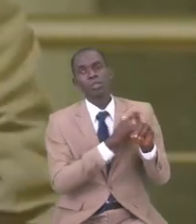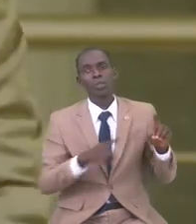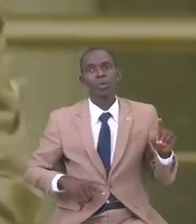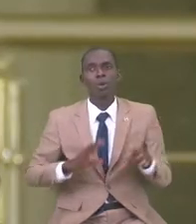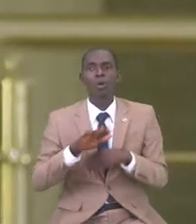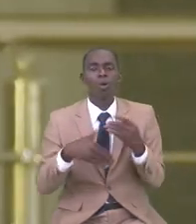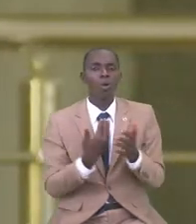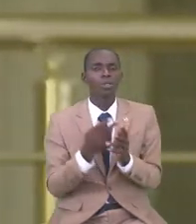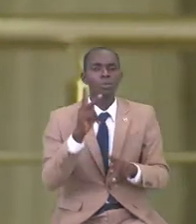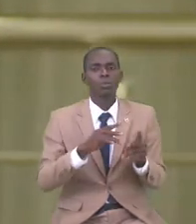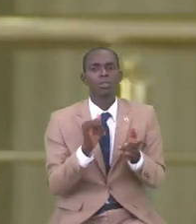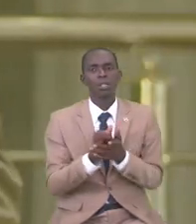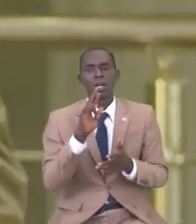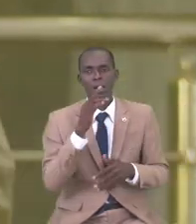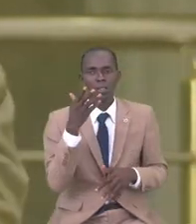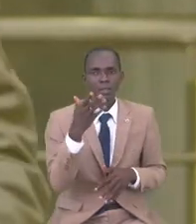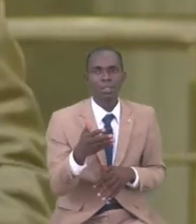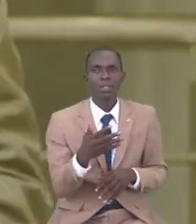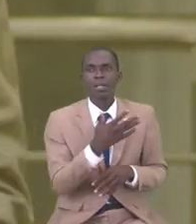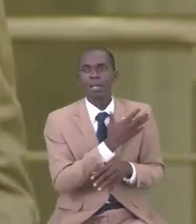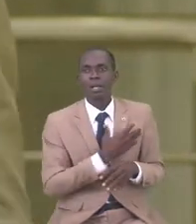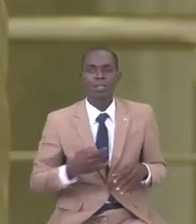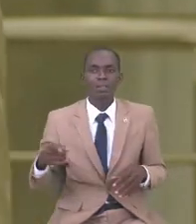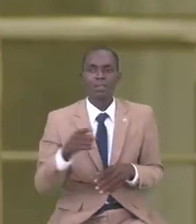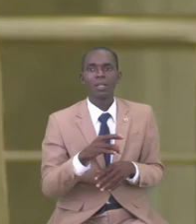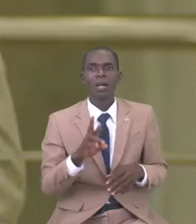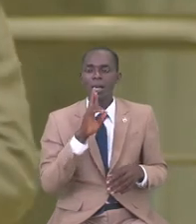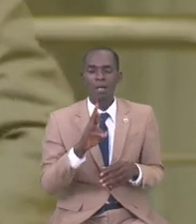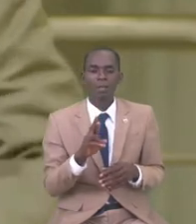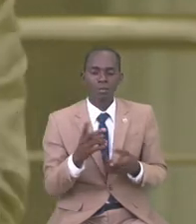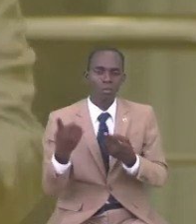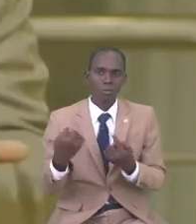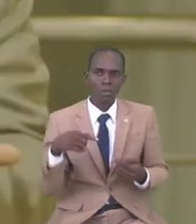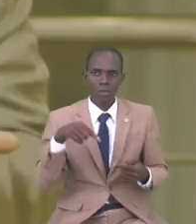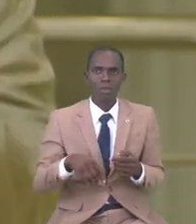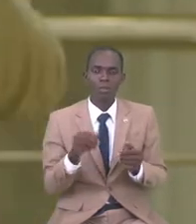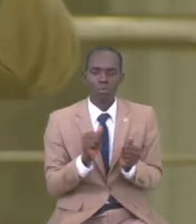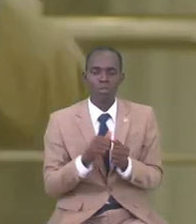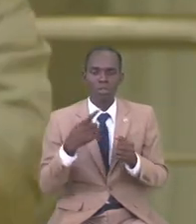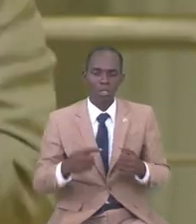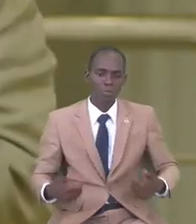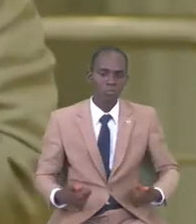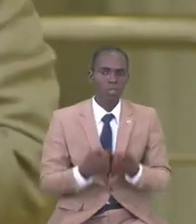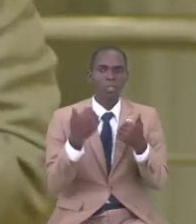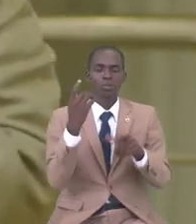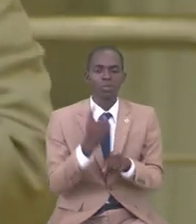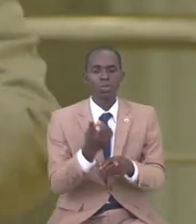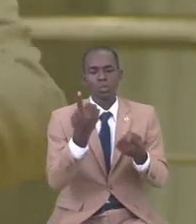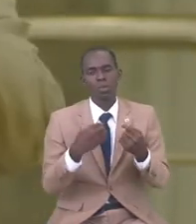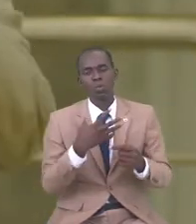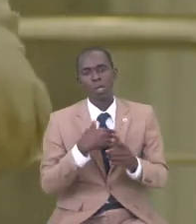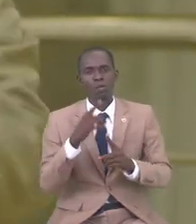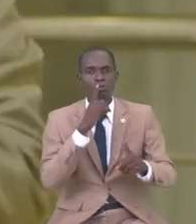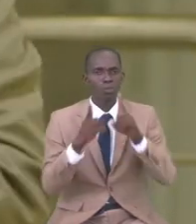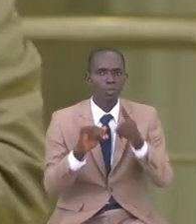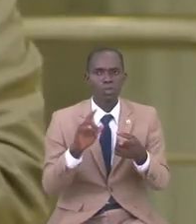are there and they're burdened down and they have challenges and problems, just coming out and talking to them,